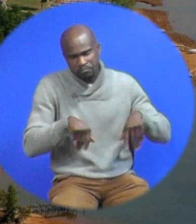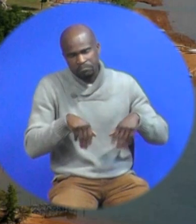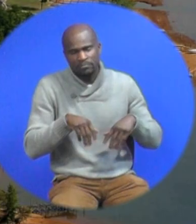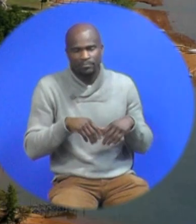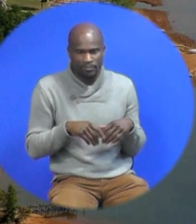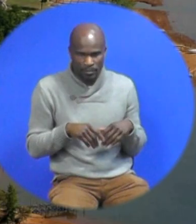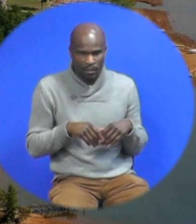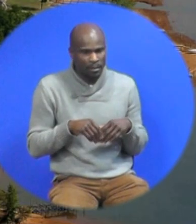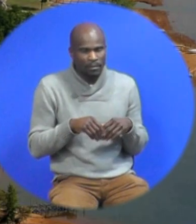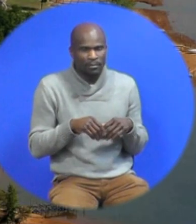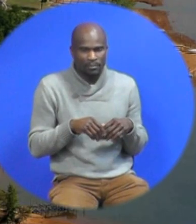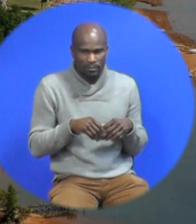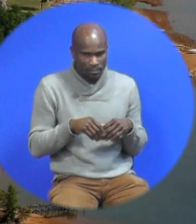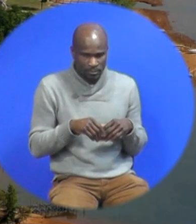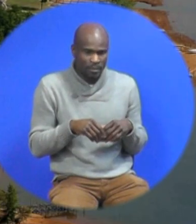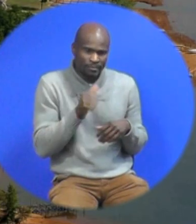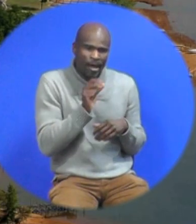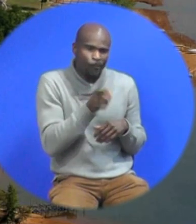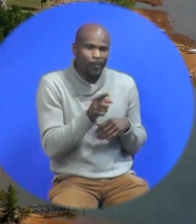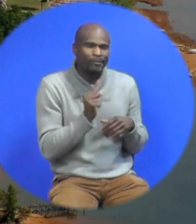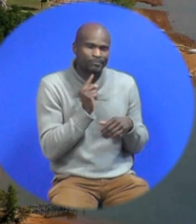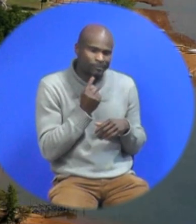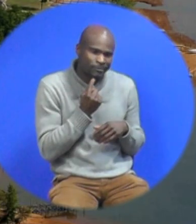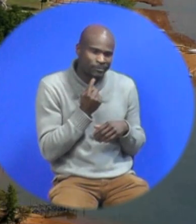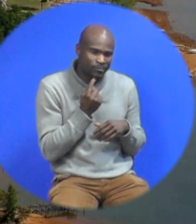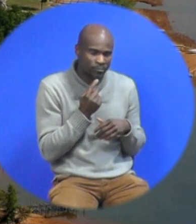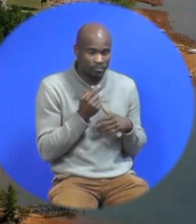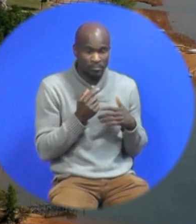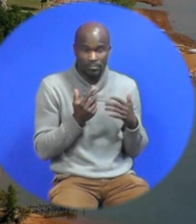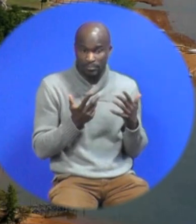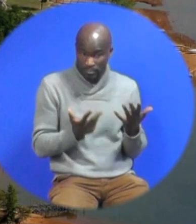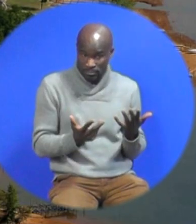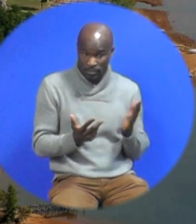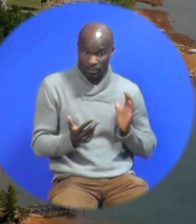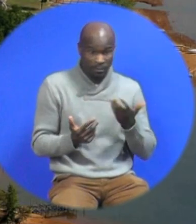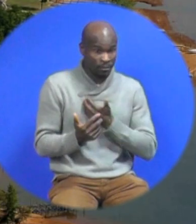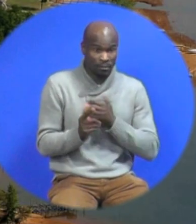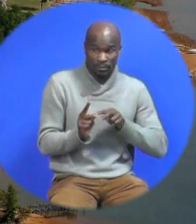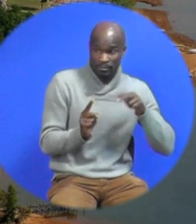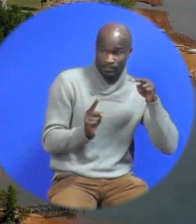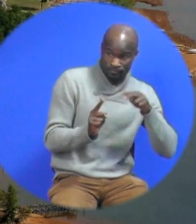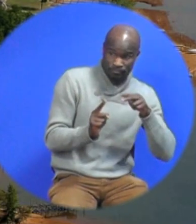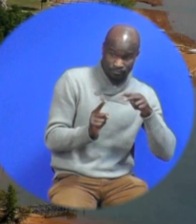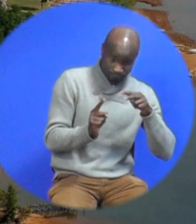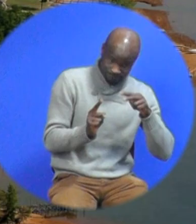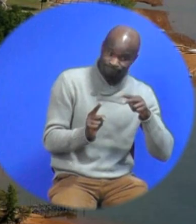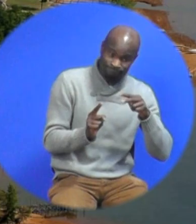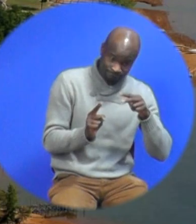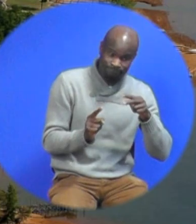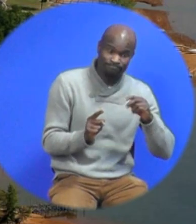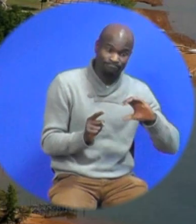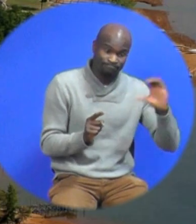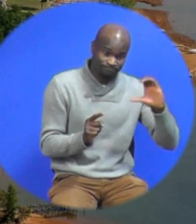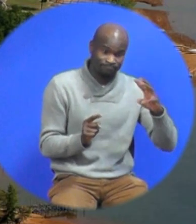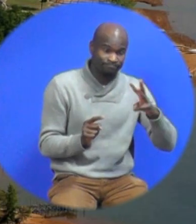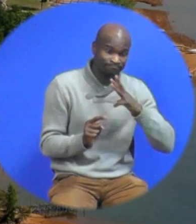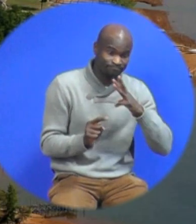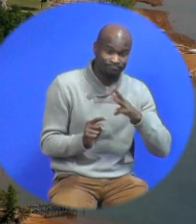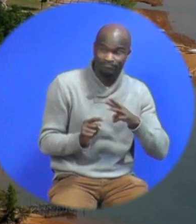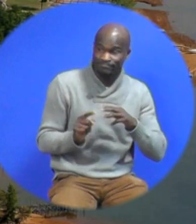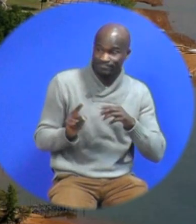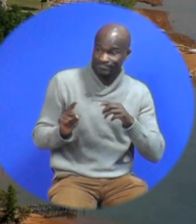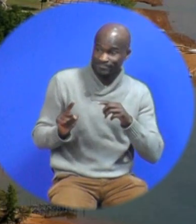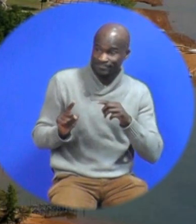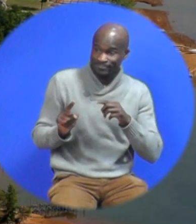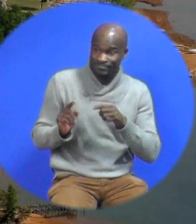that, and it's not really significant. What we would say is point out this fact that Charlotte Water published its water